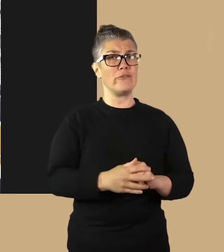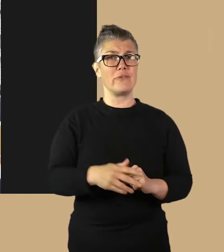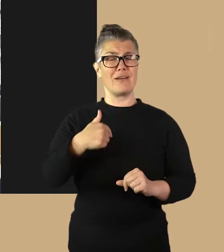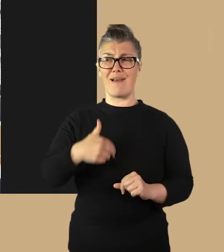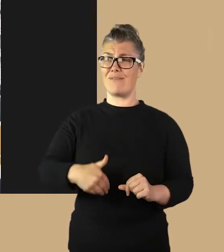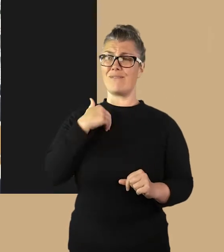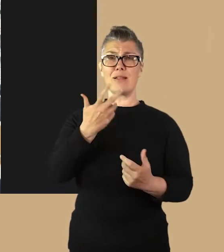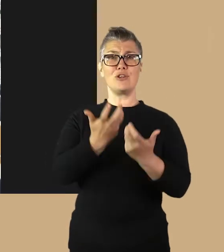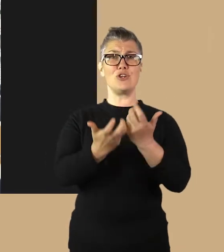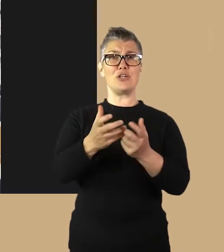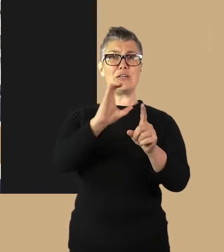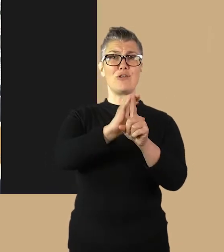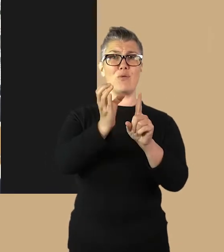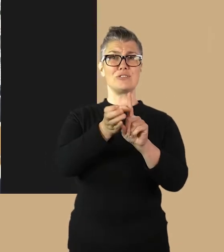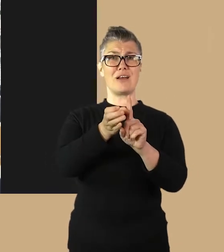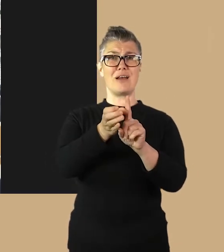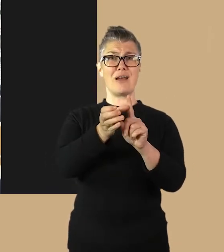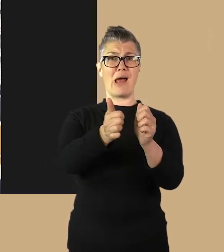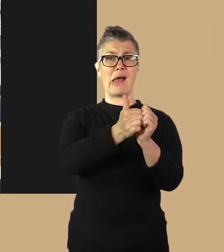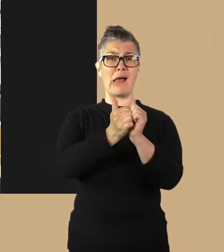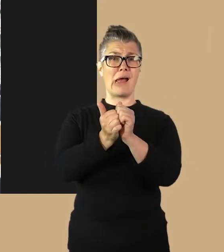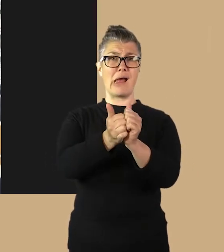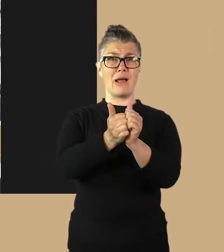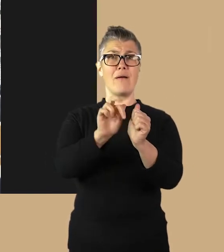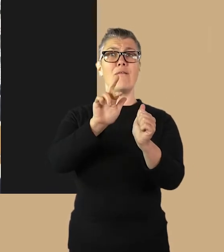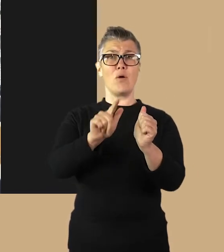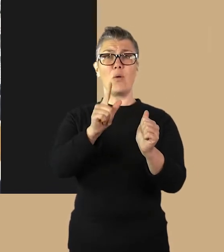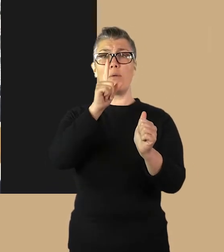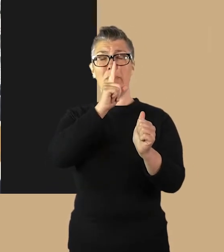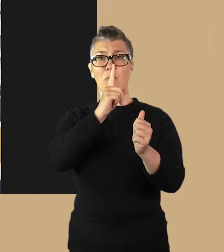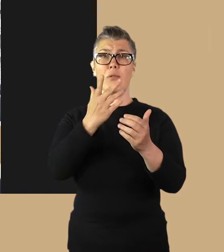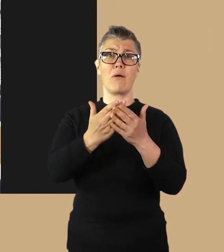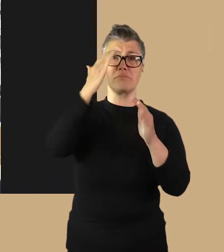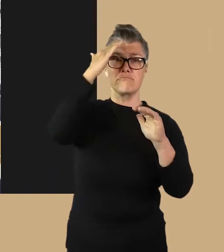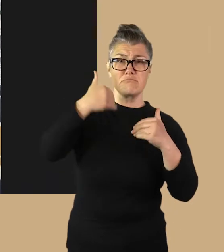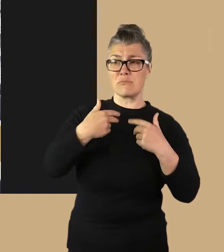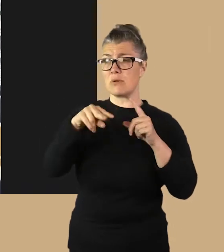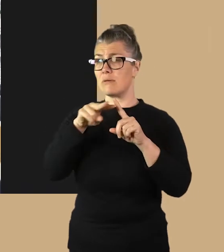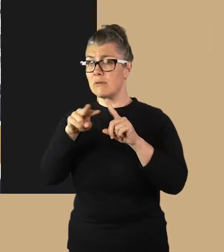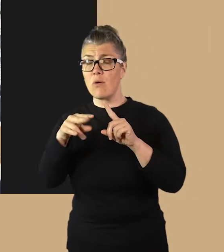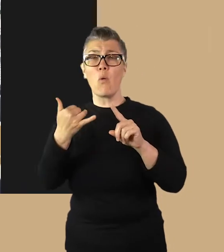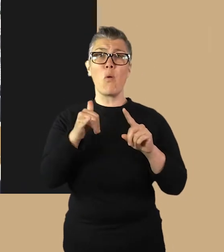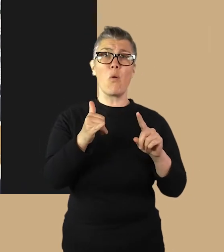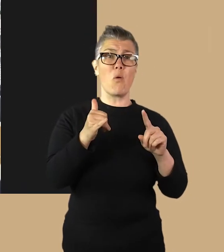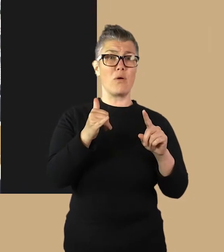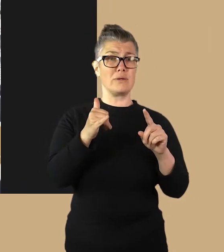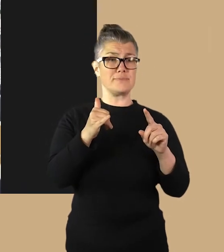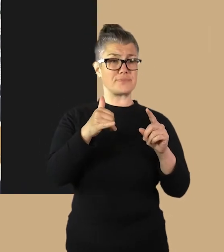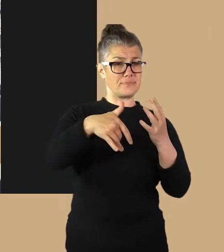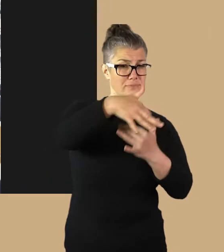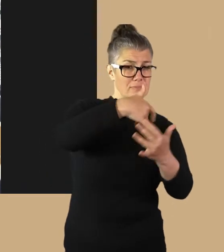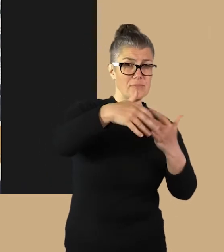feel on campus uni culture is that friendly to people on the spectrum or someone